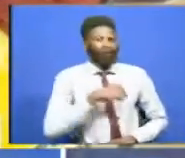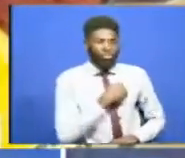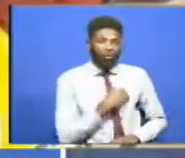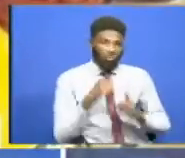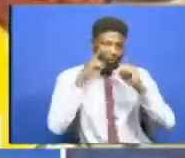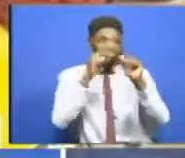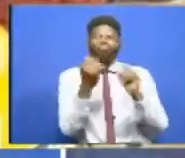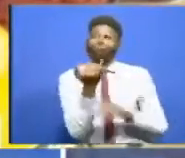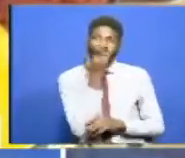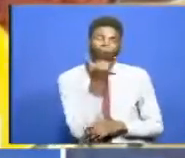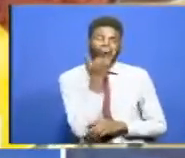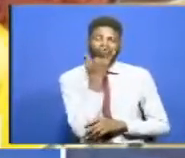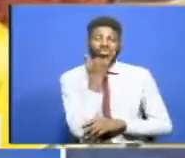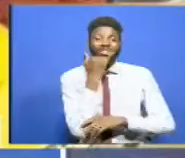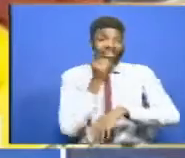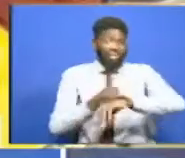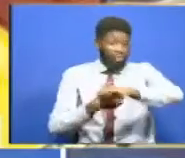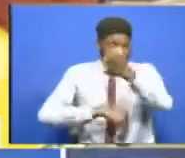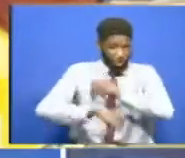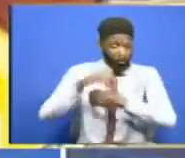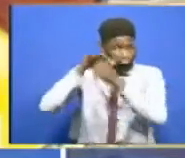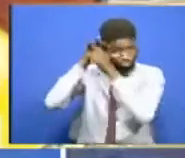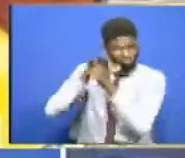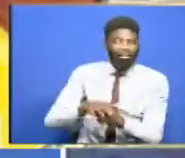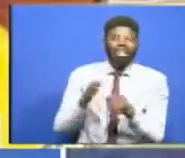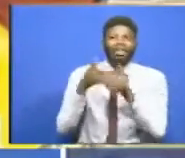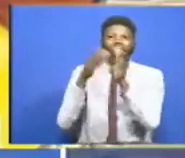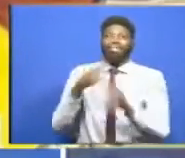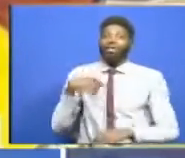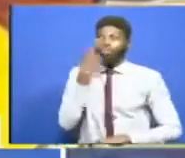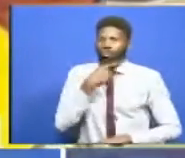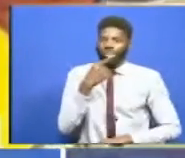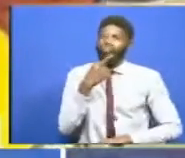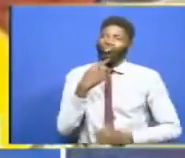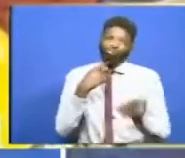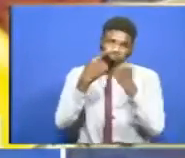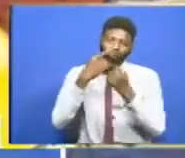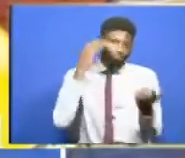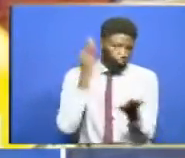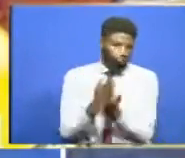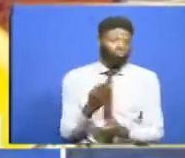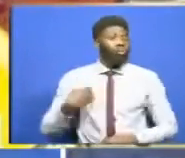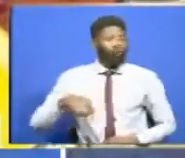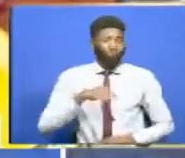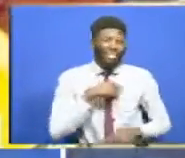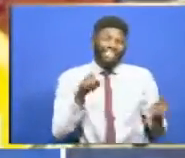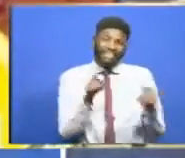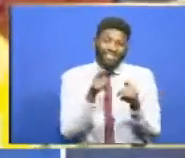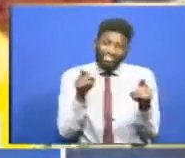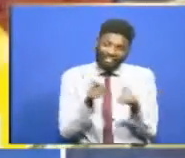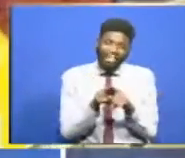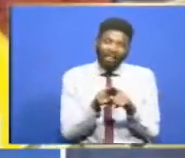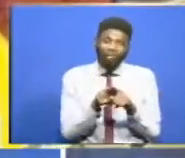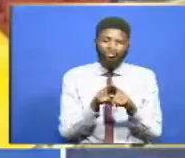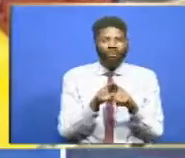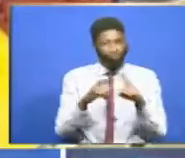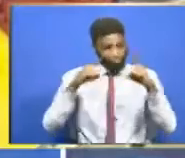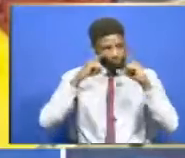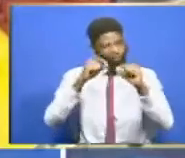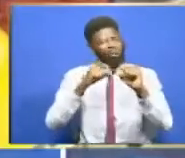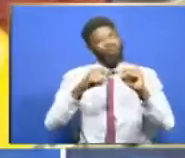viongozi wanaosimama na ukweli. Tunalaani vikali kudhulumiwa kiuchumi.